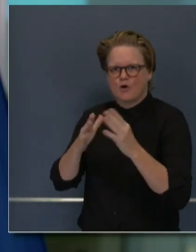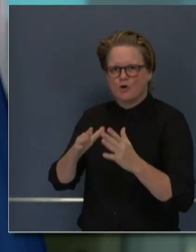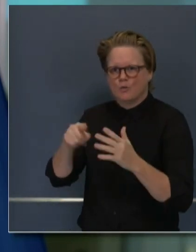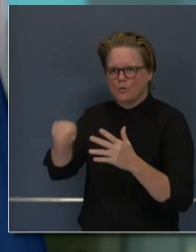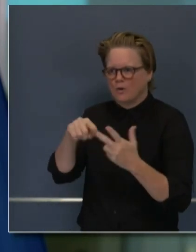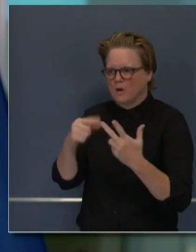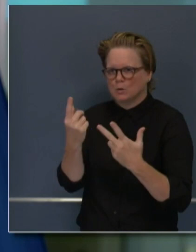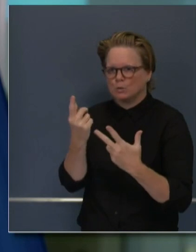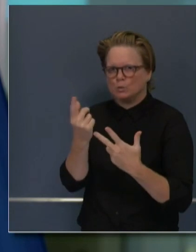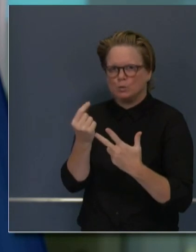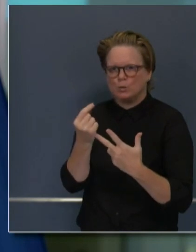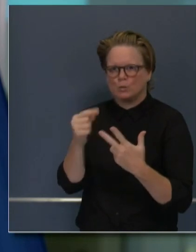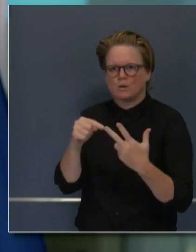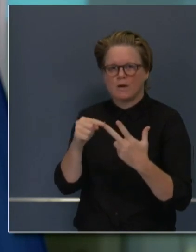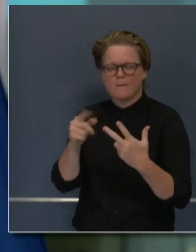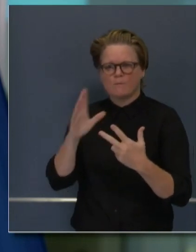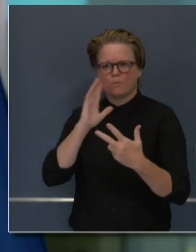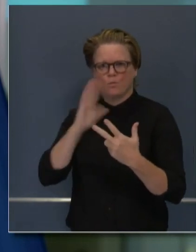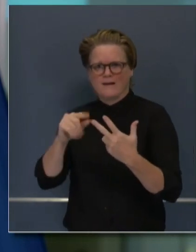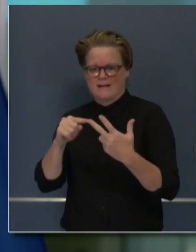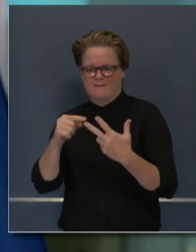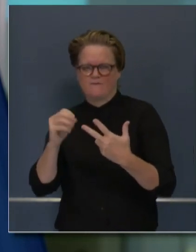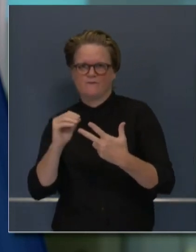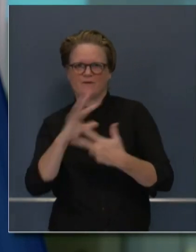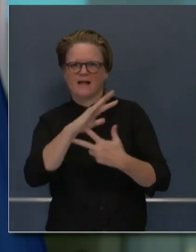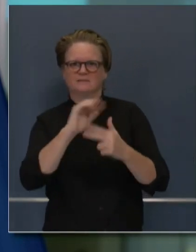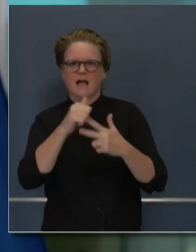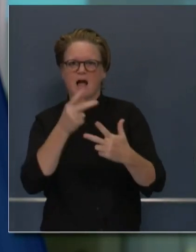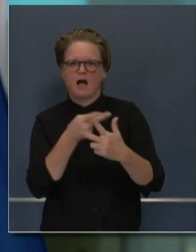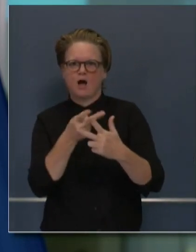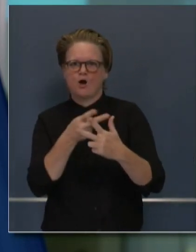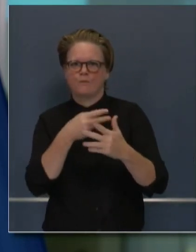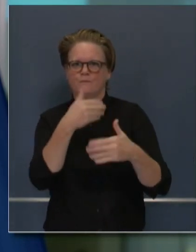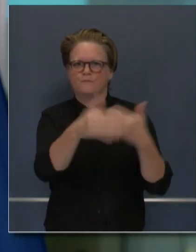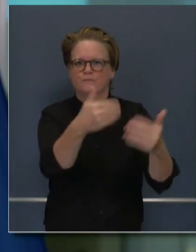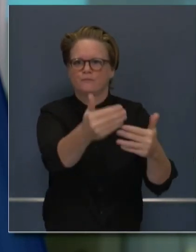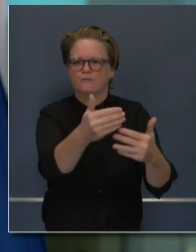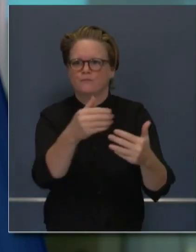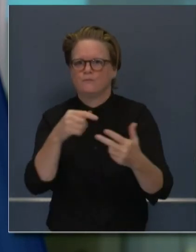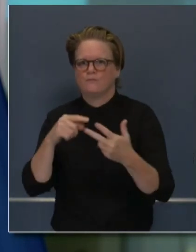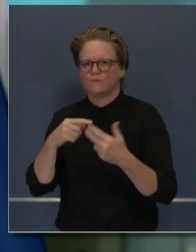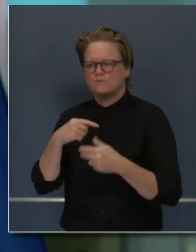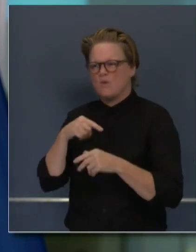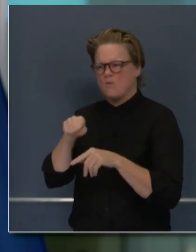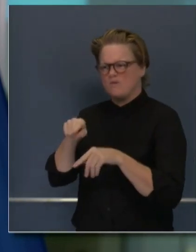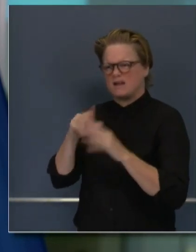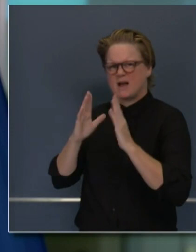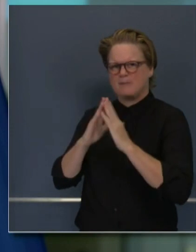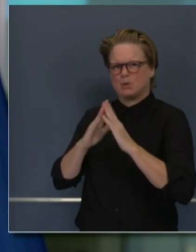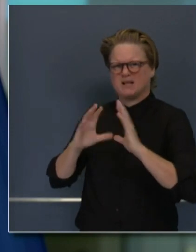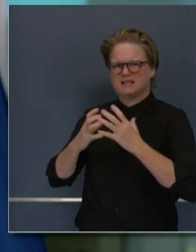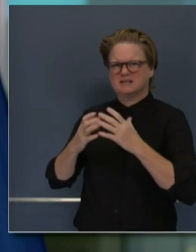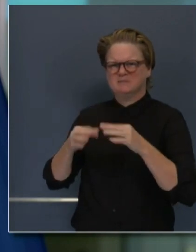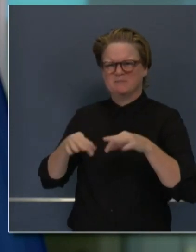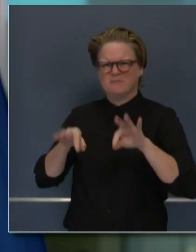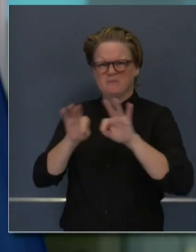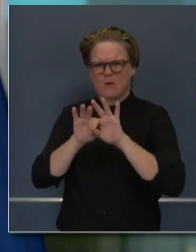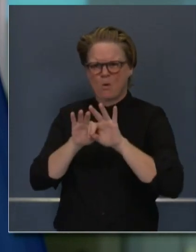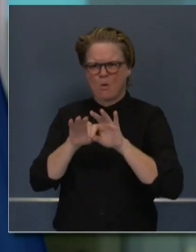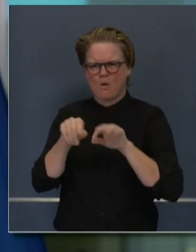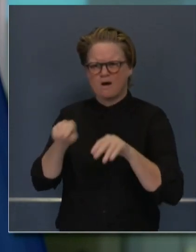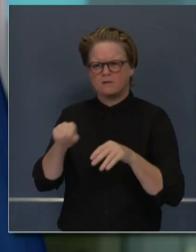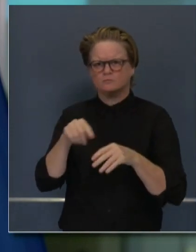them, and ultimately, we hope, advising the protocols and the processes and procedures, not just for Pfizer, but now Moderna's distribution of those